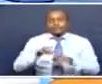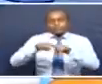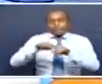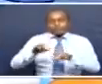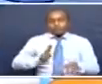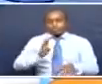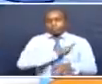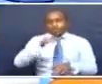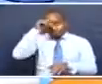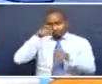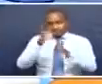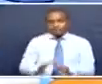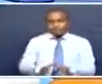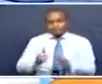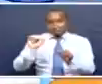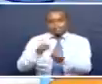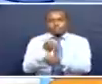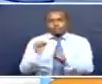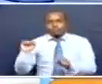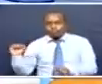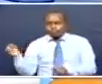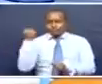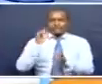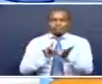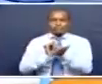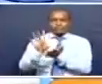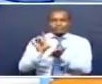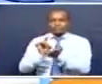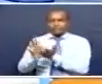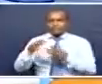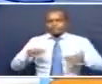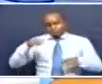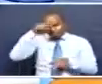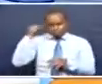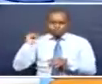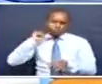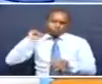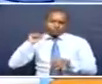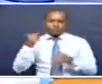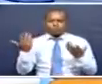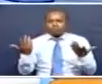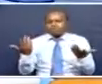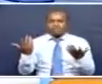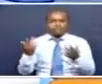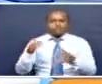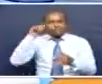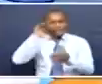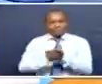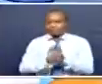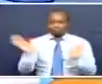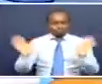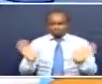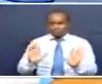I cannot wake up and fire people based on their political ideologies or beliefs. It is nonsense. You cannot do that. Because as a